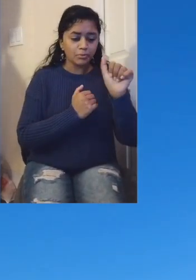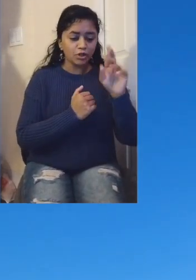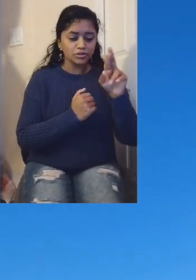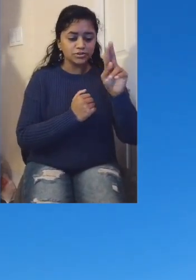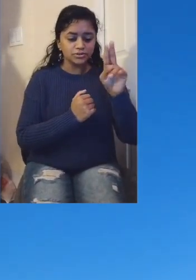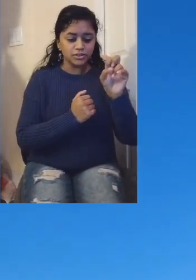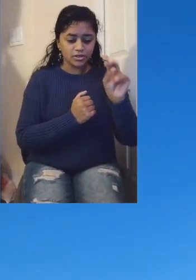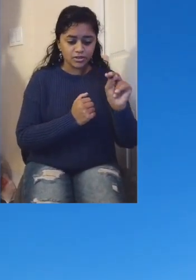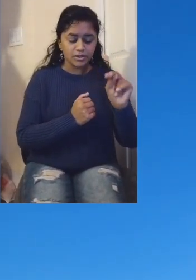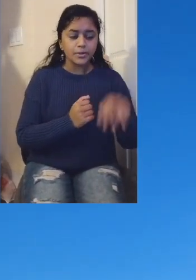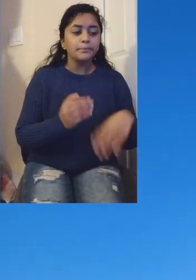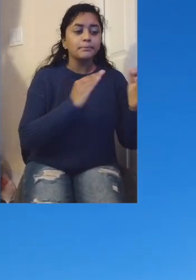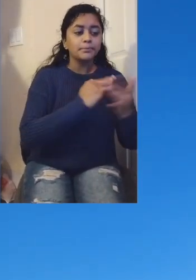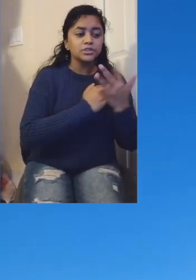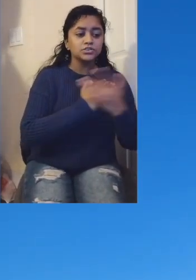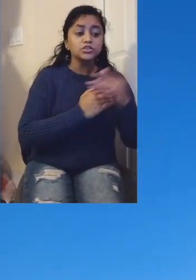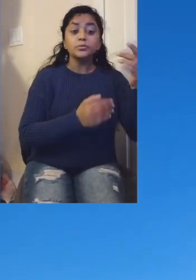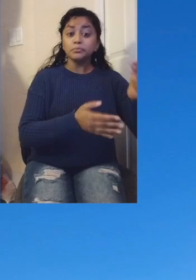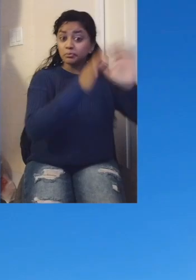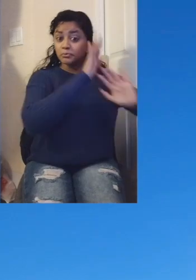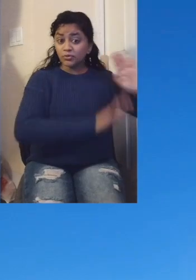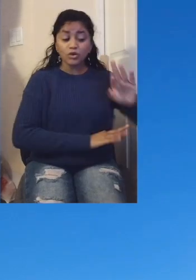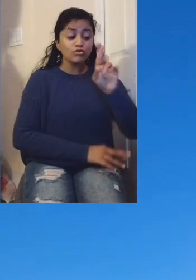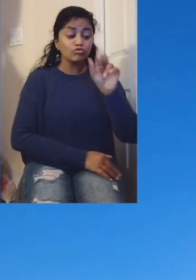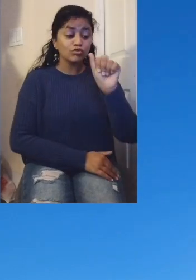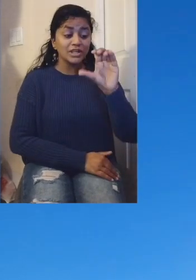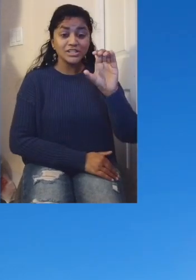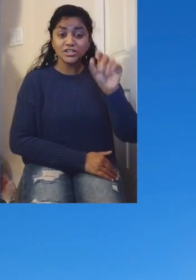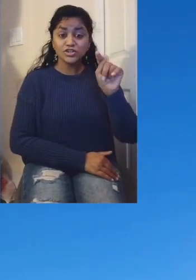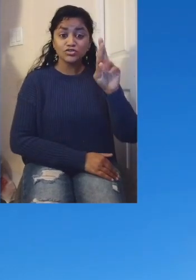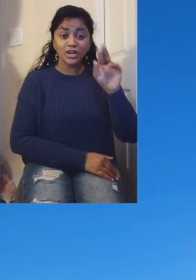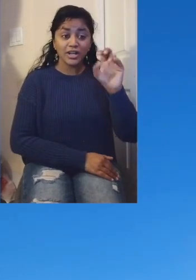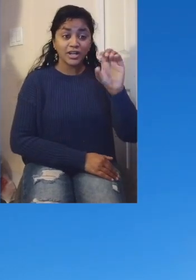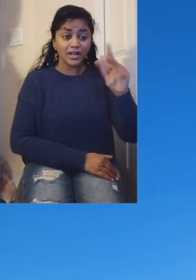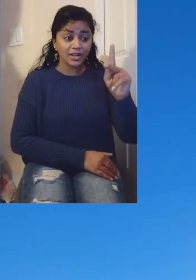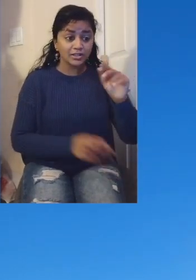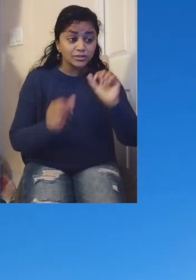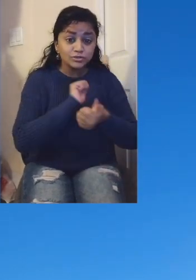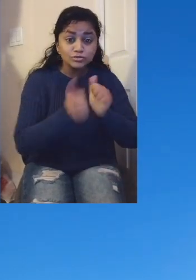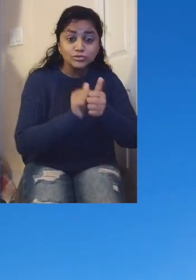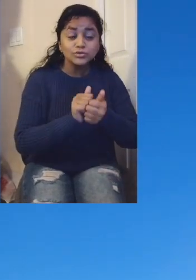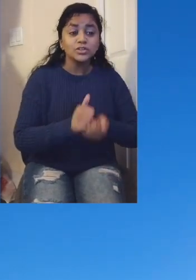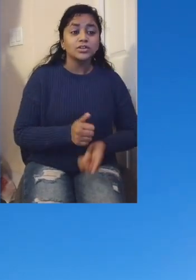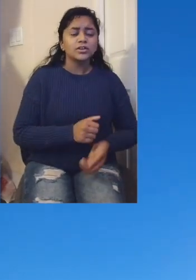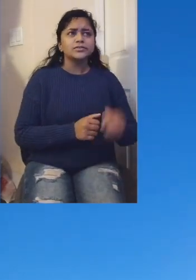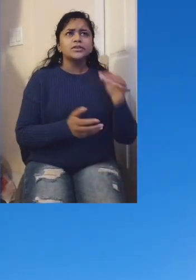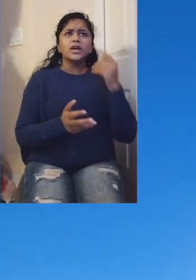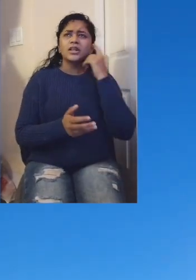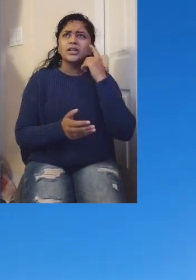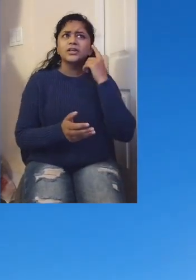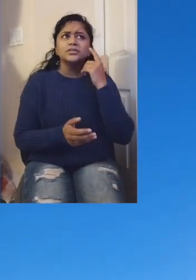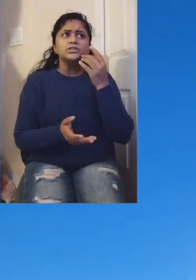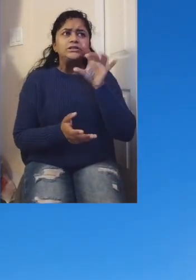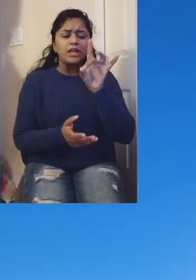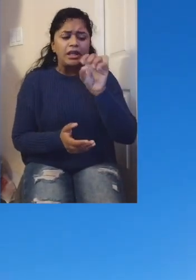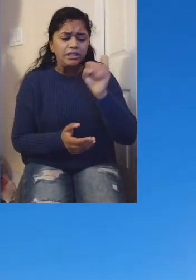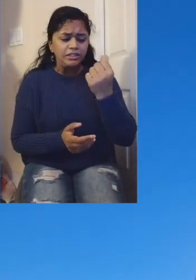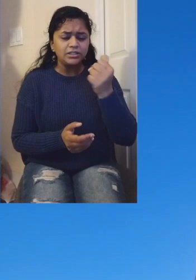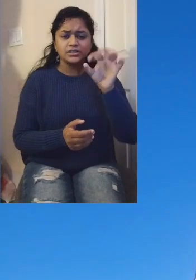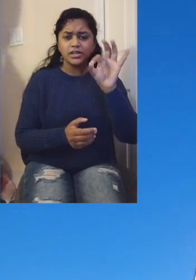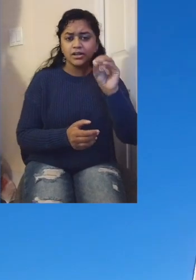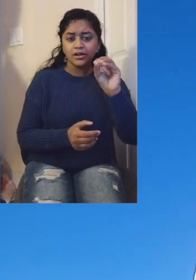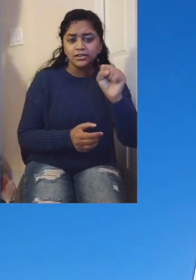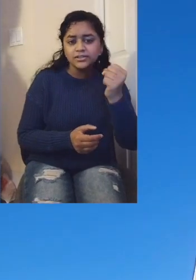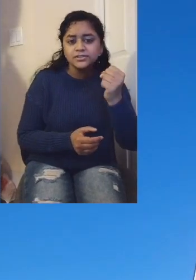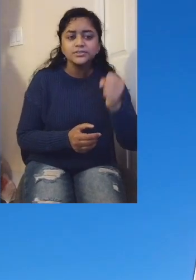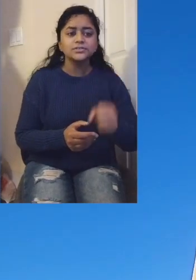get by. Basically, starting this business has helped me be able to take care of them a lot better with buying their feed. And then